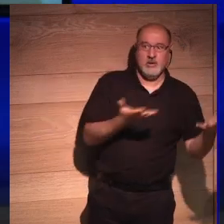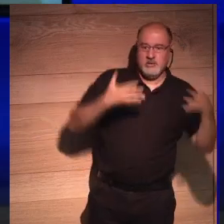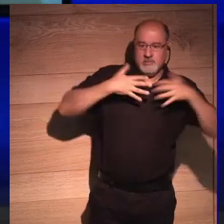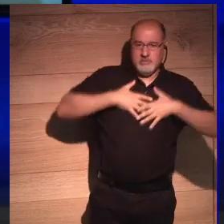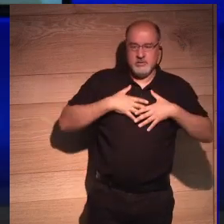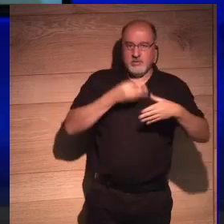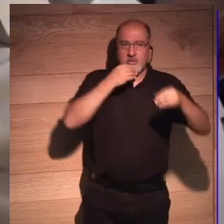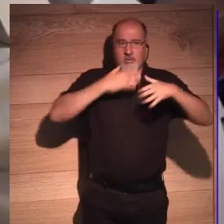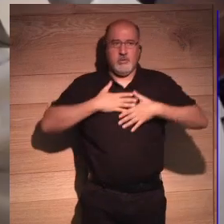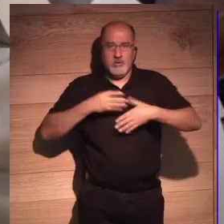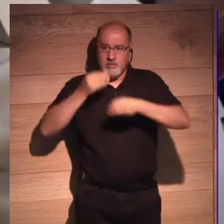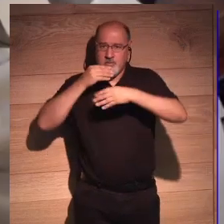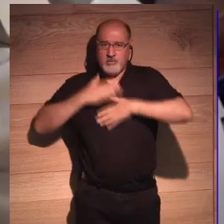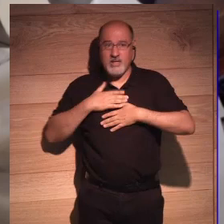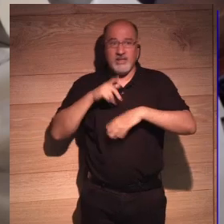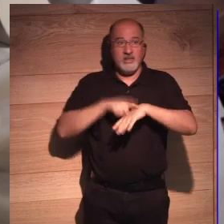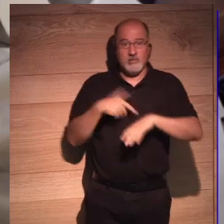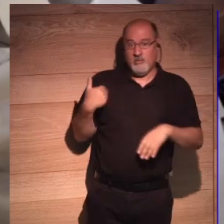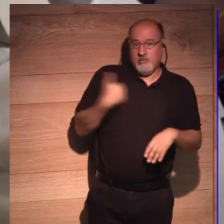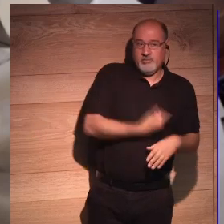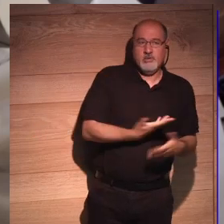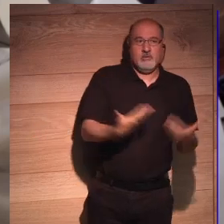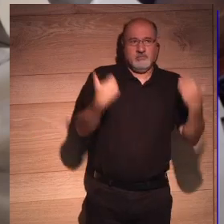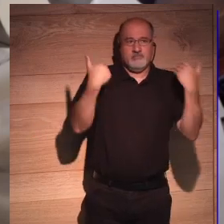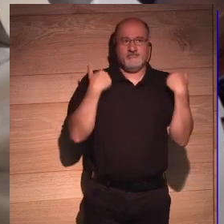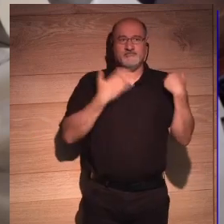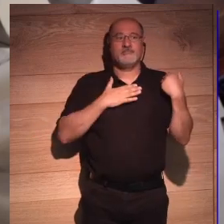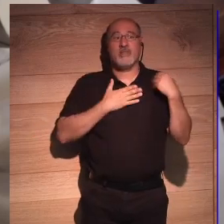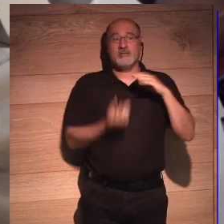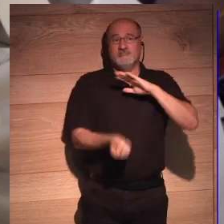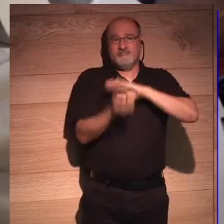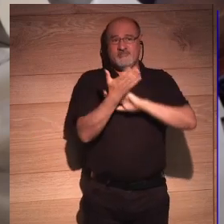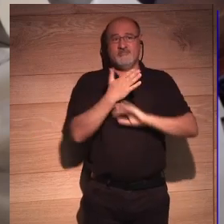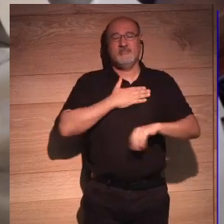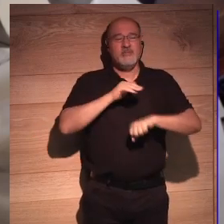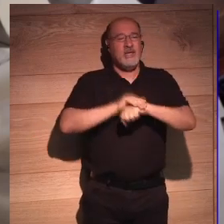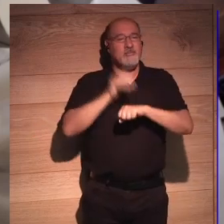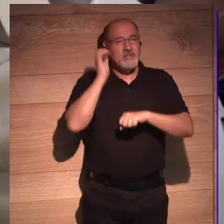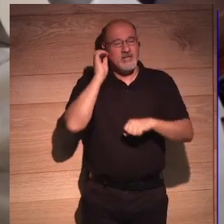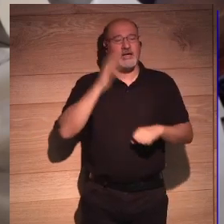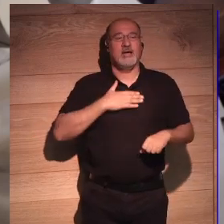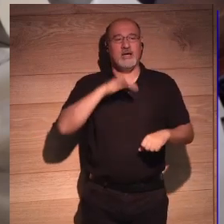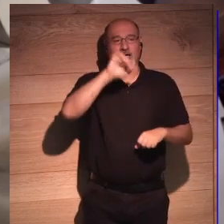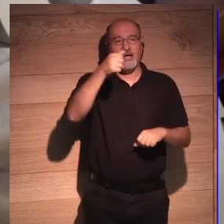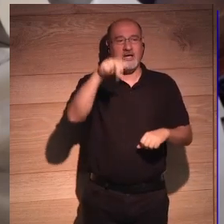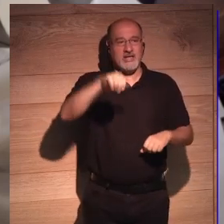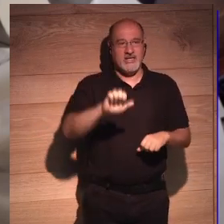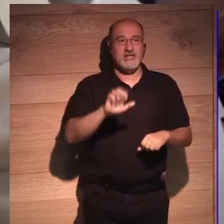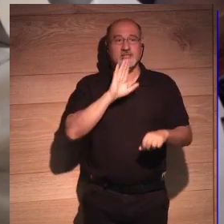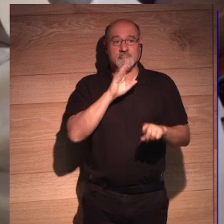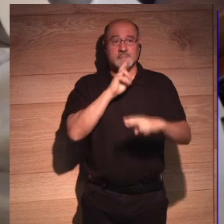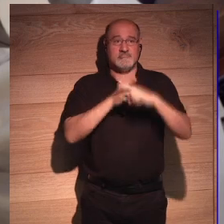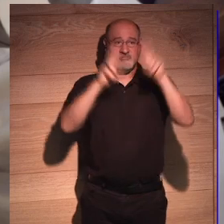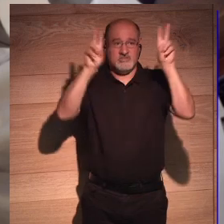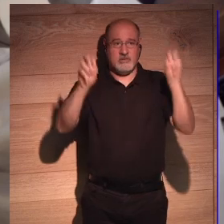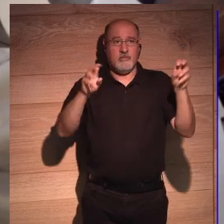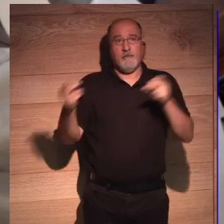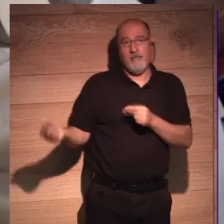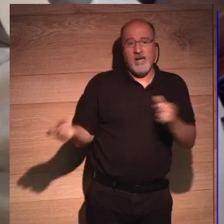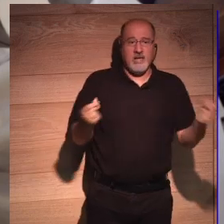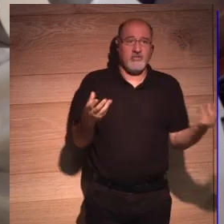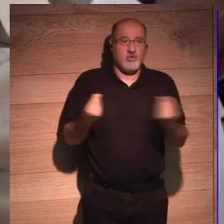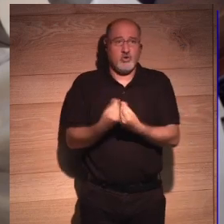piece. It's a still from it called Dancing with Myself. And she has epilepsy, which she got from a brain injury she had a few years ago. And she